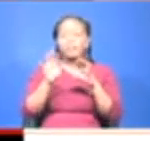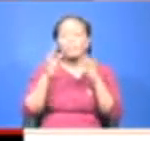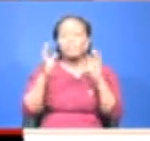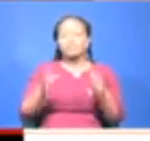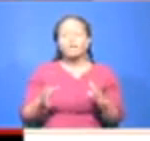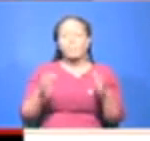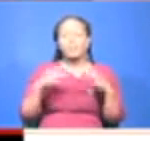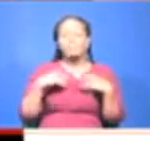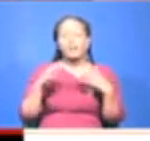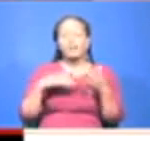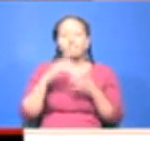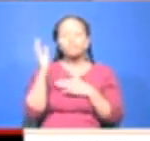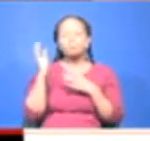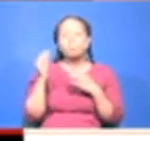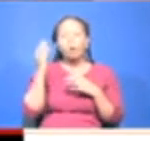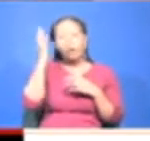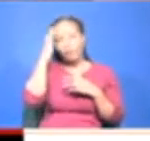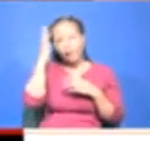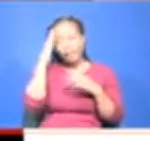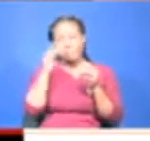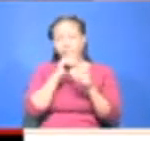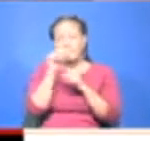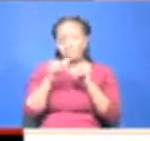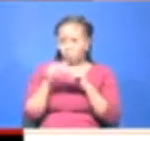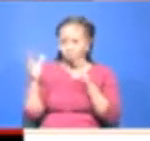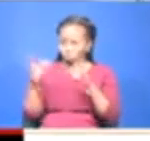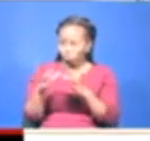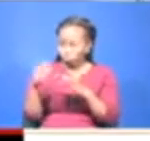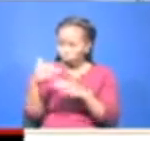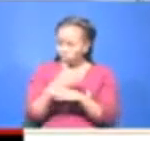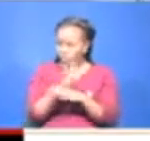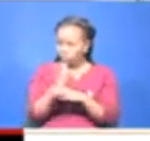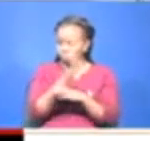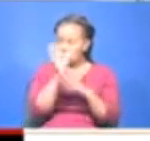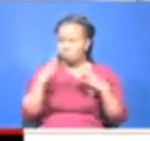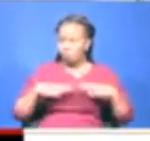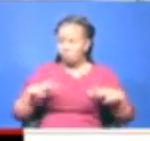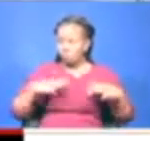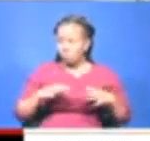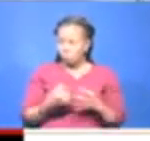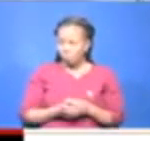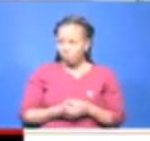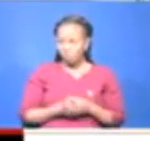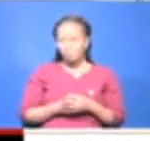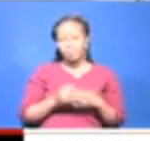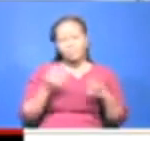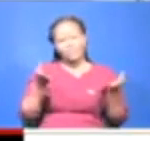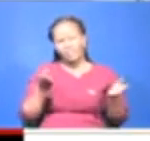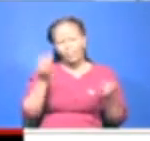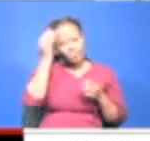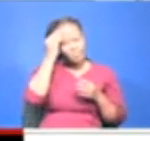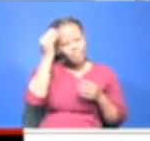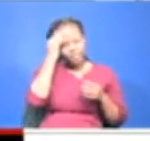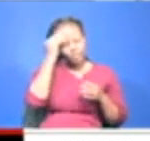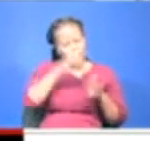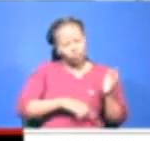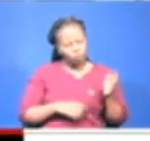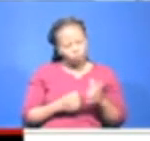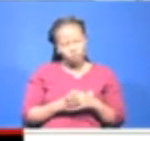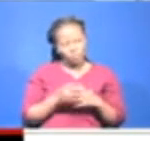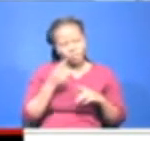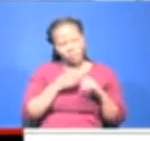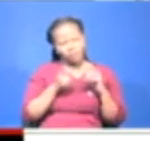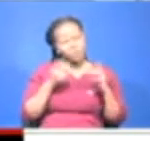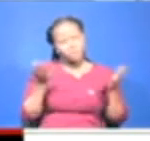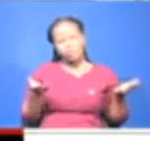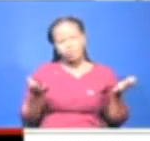without middlemen, because that's a big part of the problem. Mm-hmm. The margins are made there. What lessons can we draw from India, I mean, where